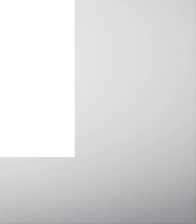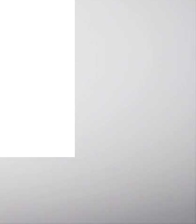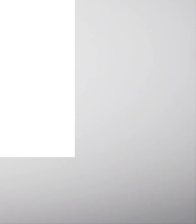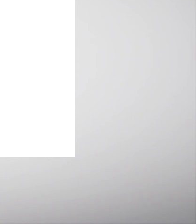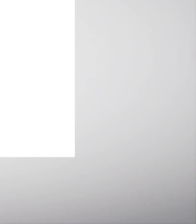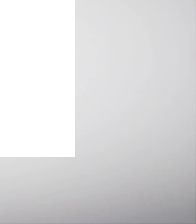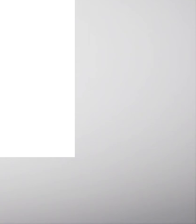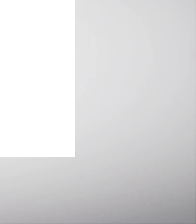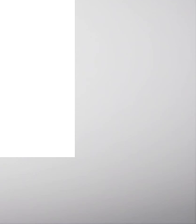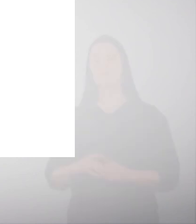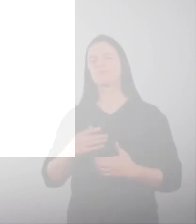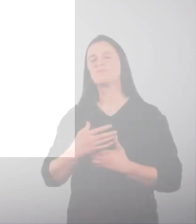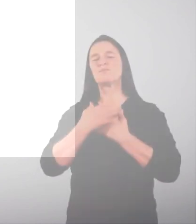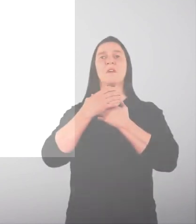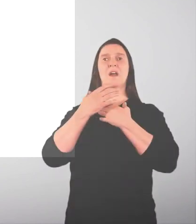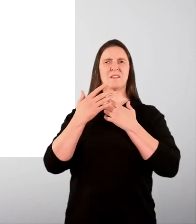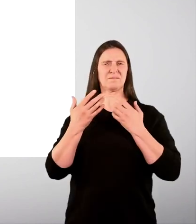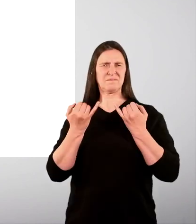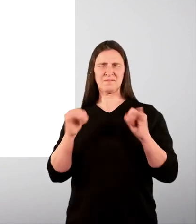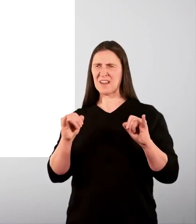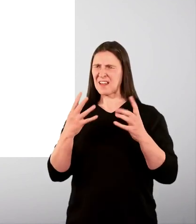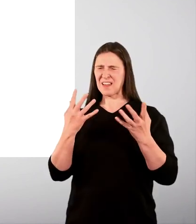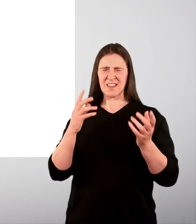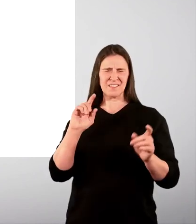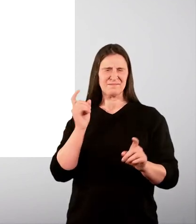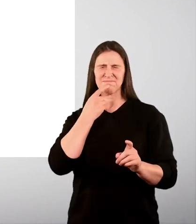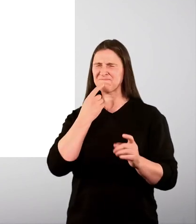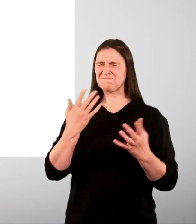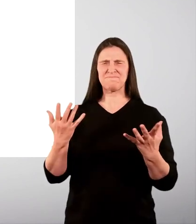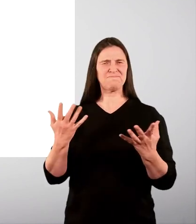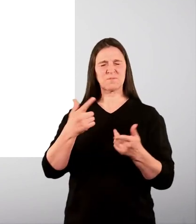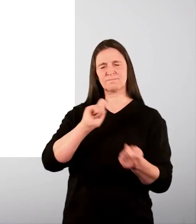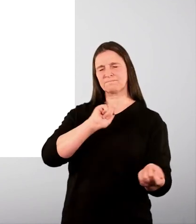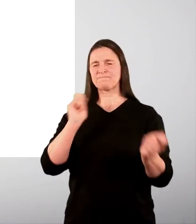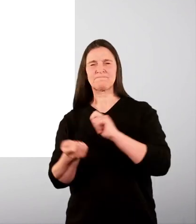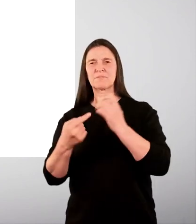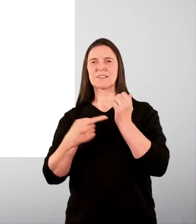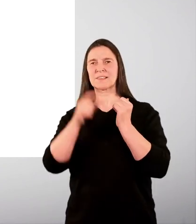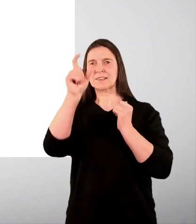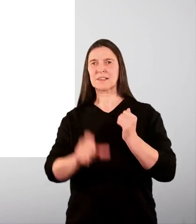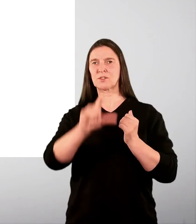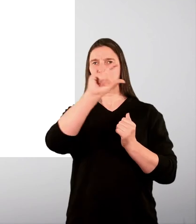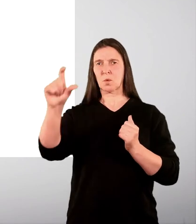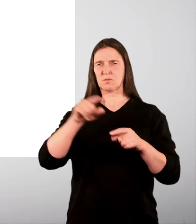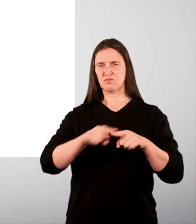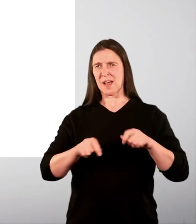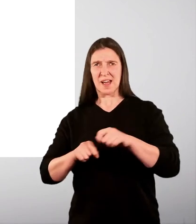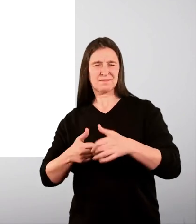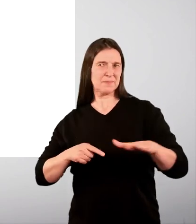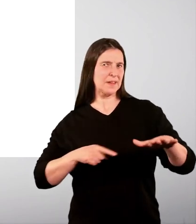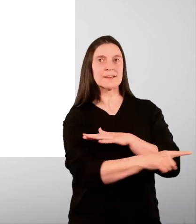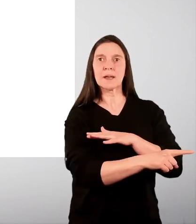reason, you don't land a suitable blow to your attacker once free, strike out again anywhere in the T-zone and make your